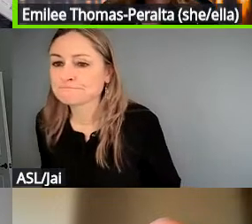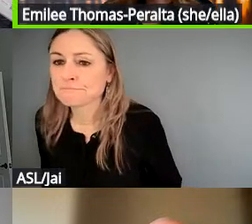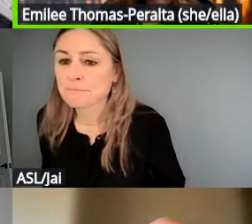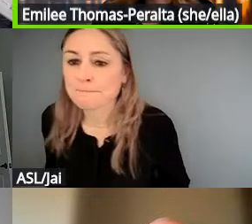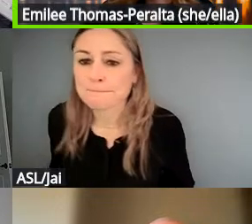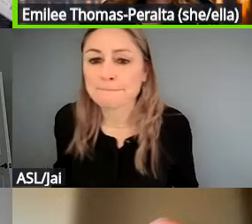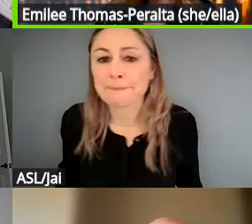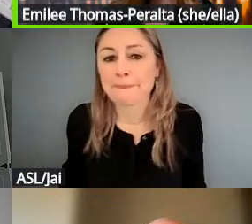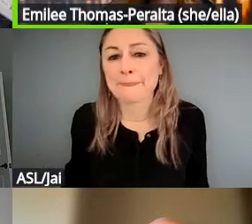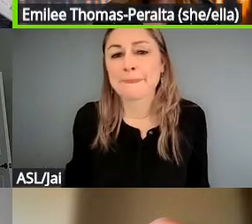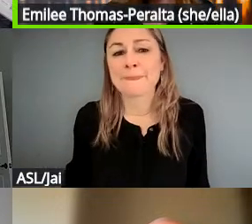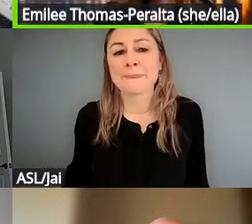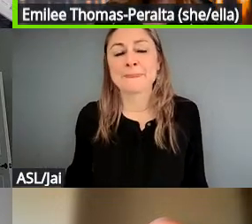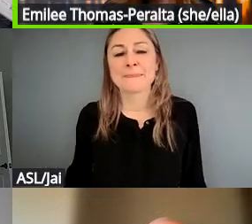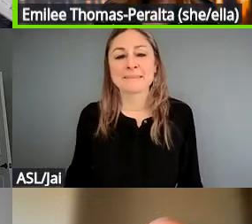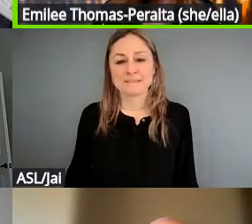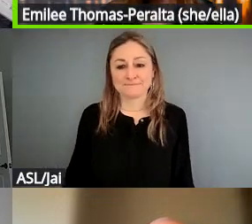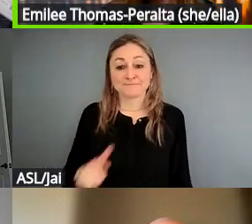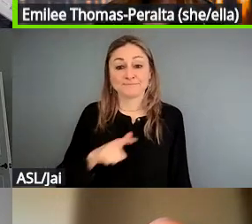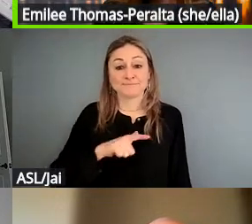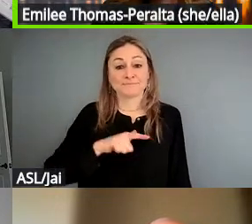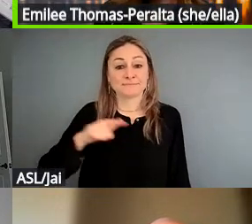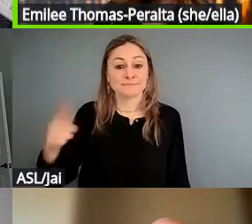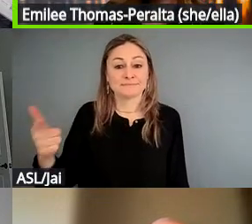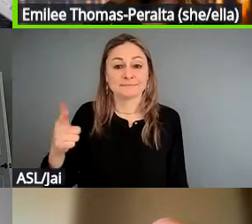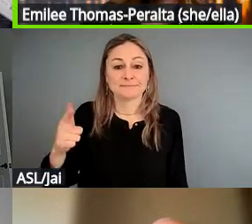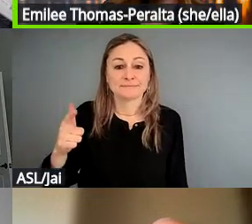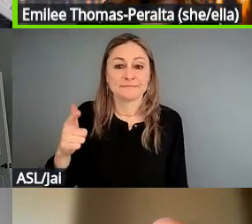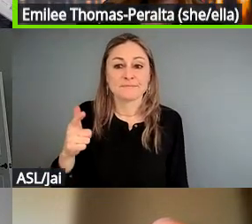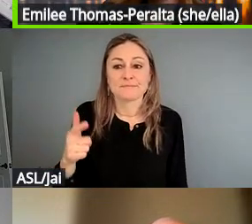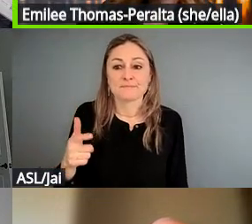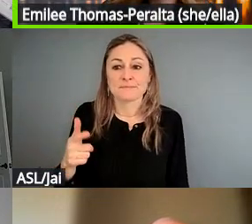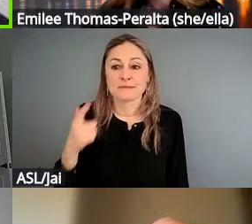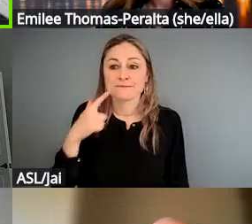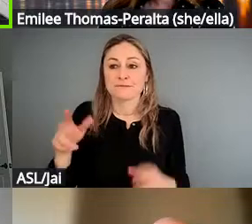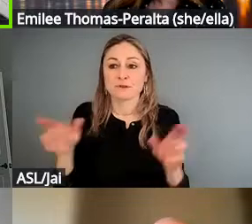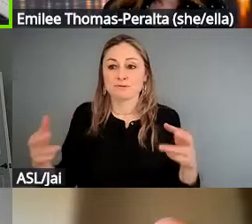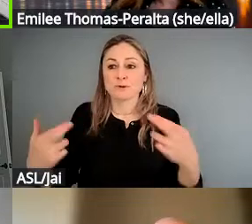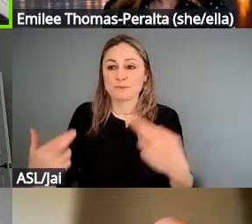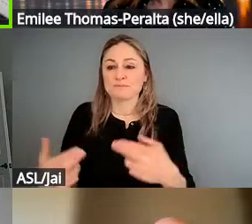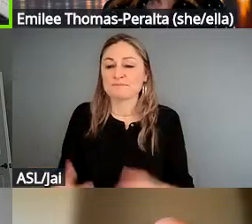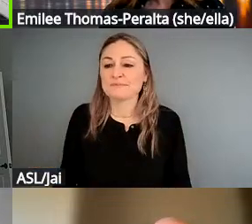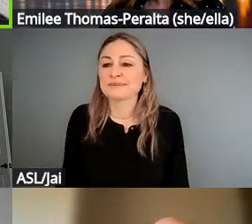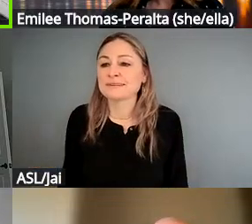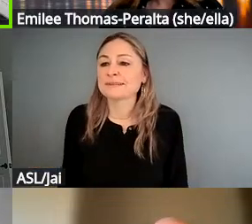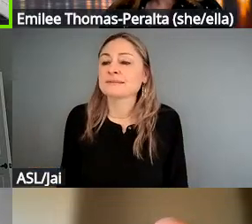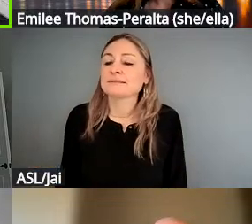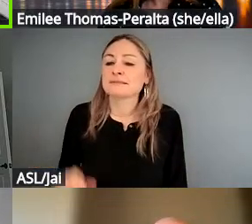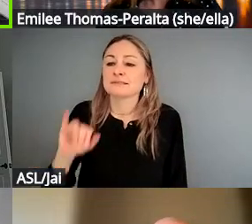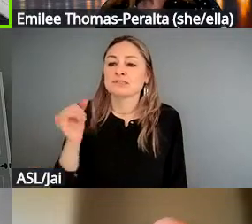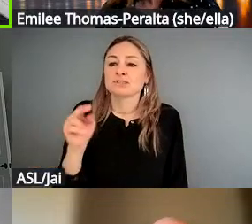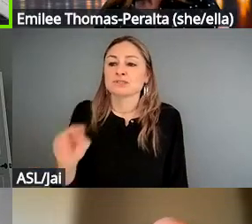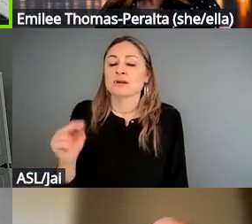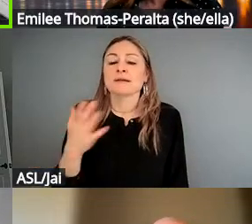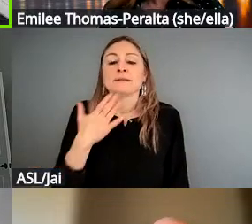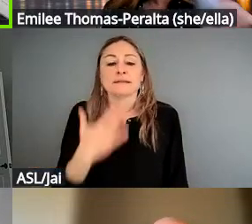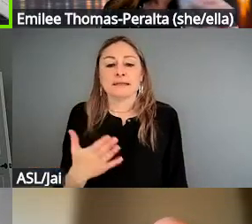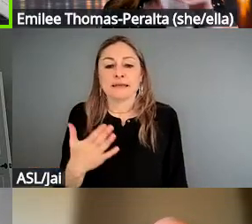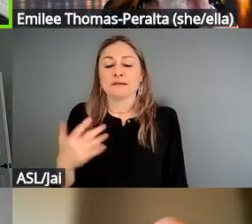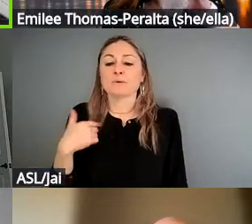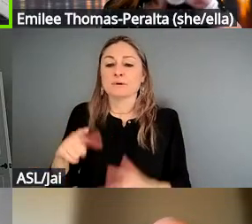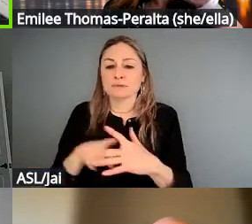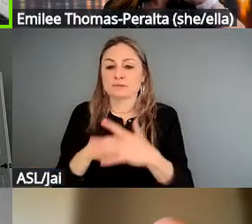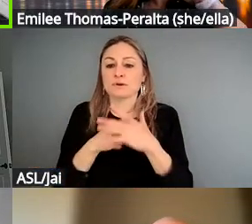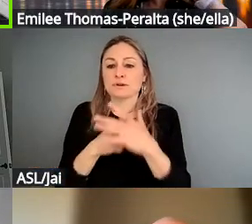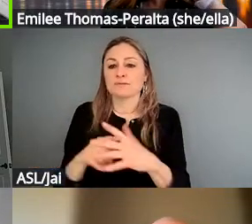Thanks so much, Holly. And we'll turn it back to you, John, for the in the room. Great, thank you, Emily. We'll start off with